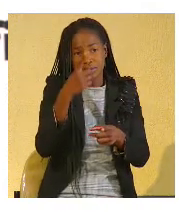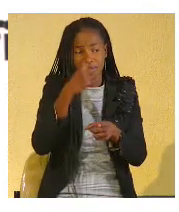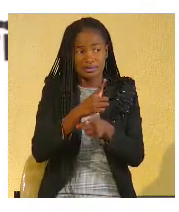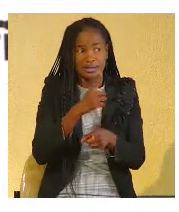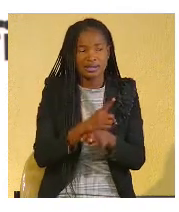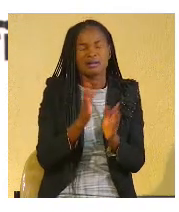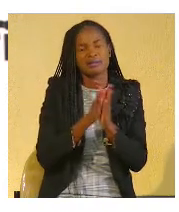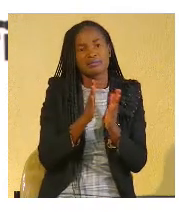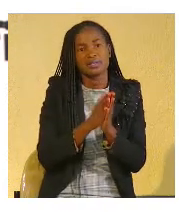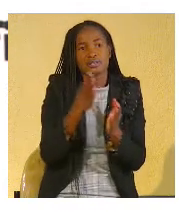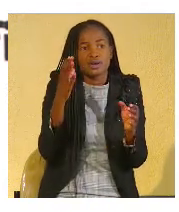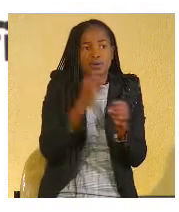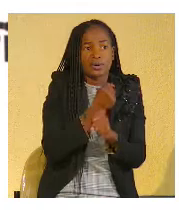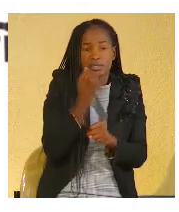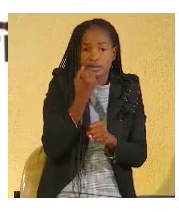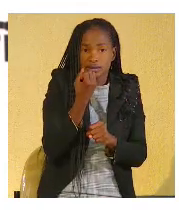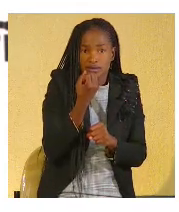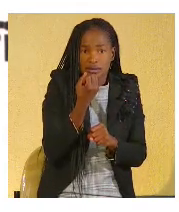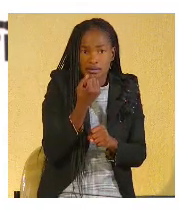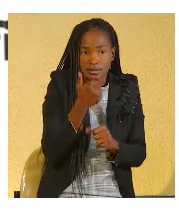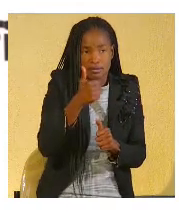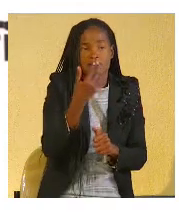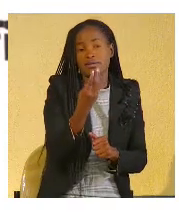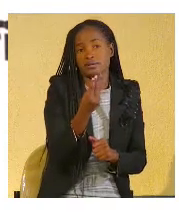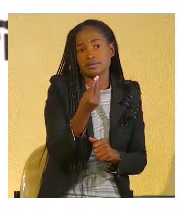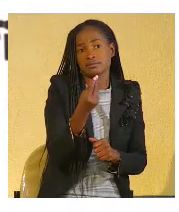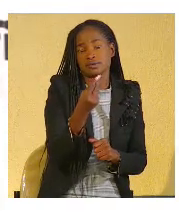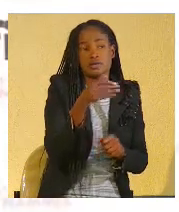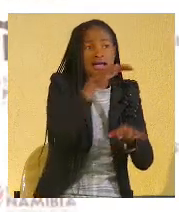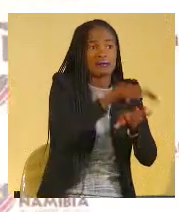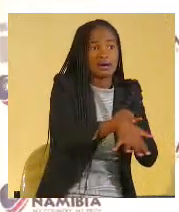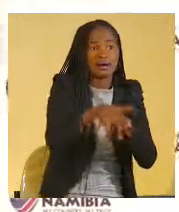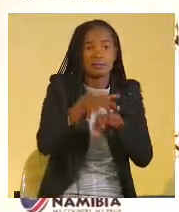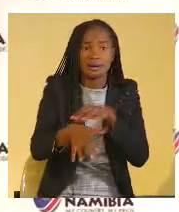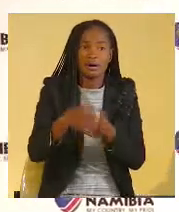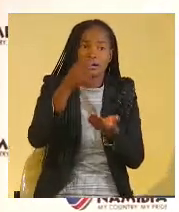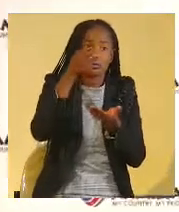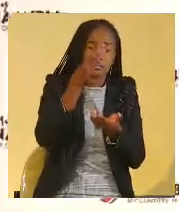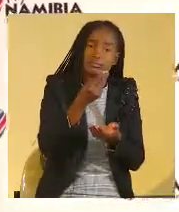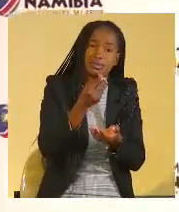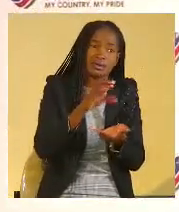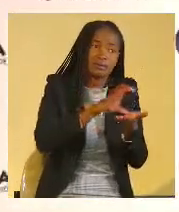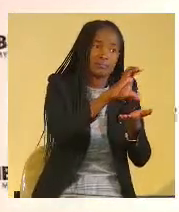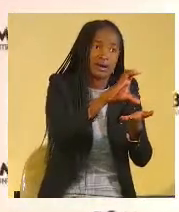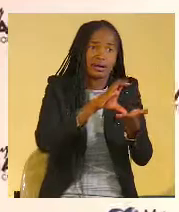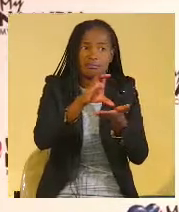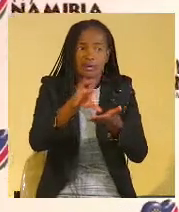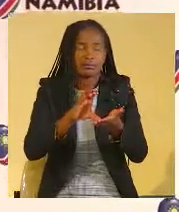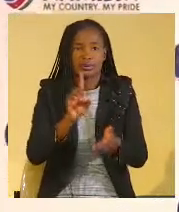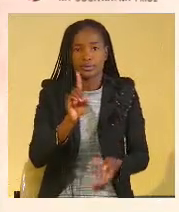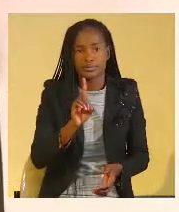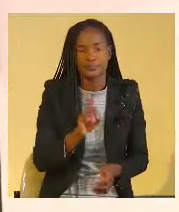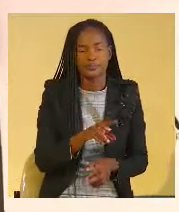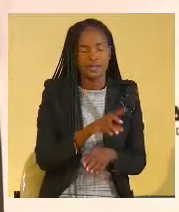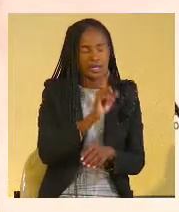prudently and not irresponsibly. Thank you. Honorable Shangula, we have